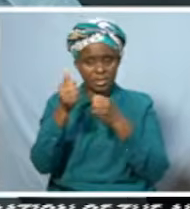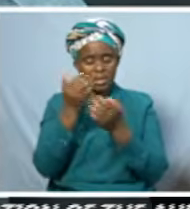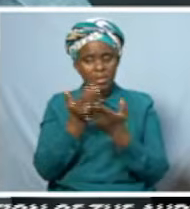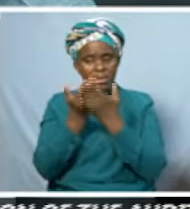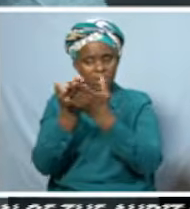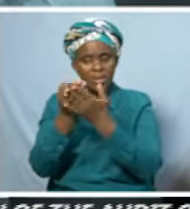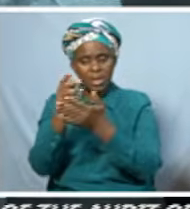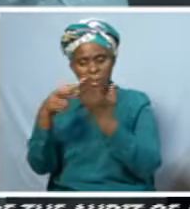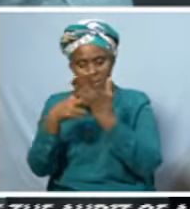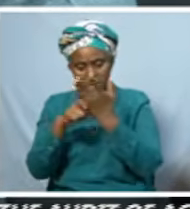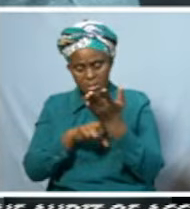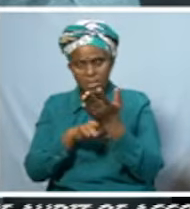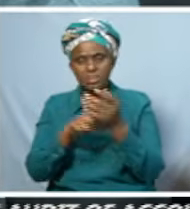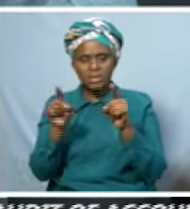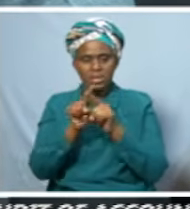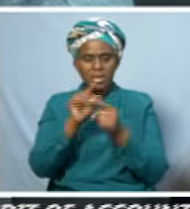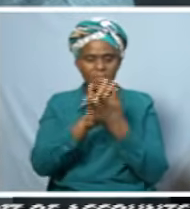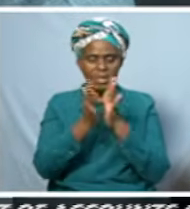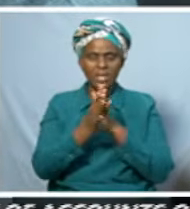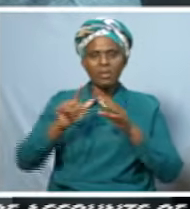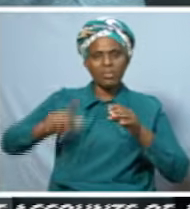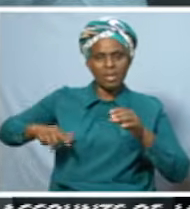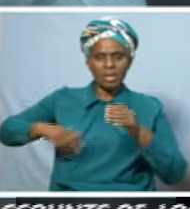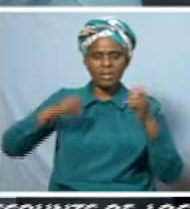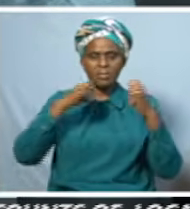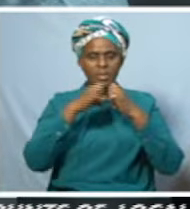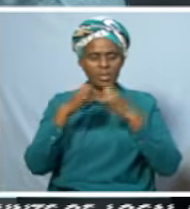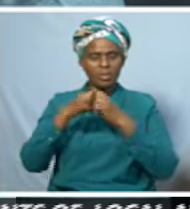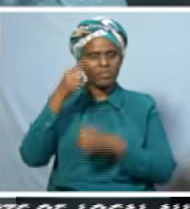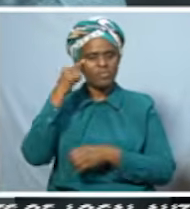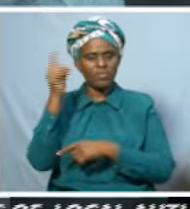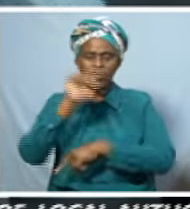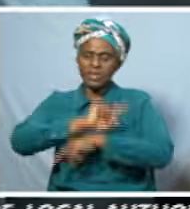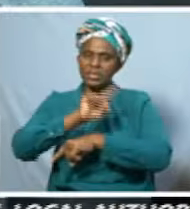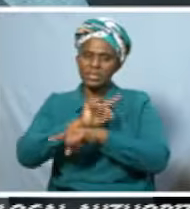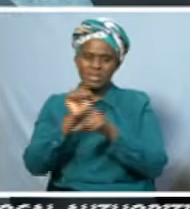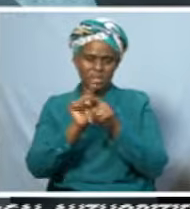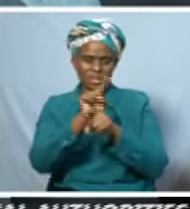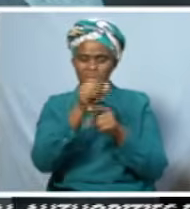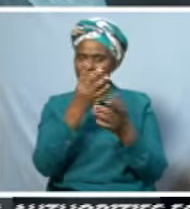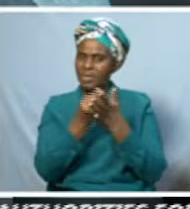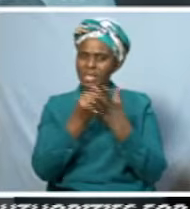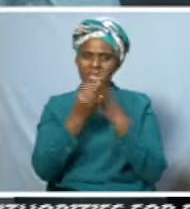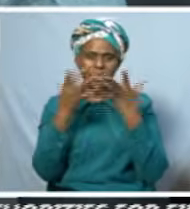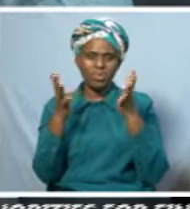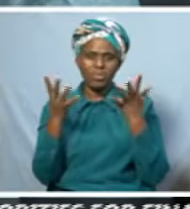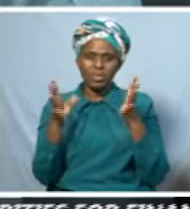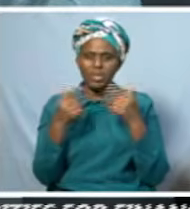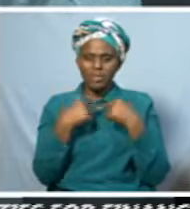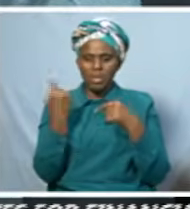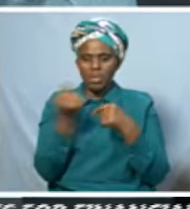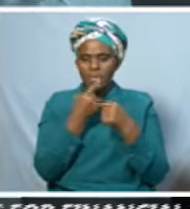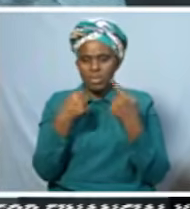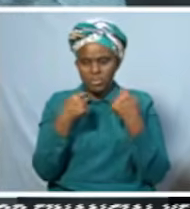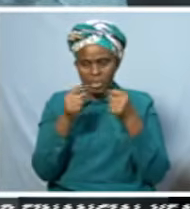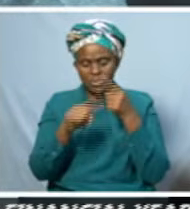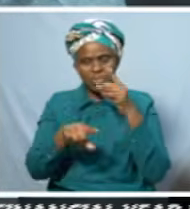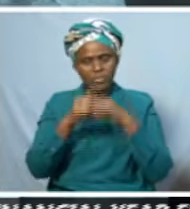receipt to someone. It became delayed banking for days, and this money was lost. So I was just trying to